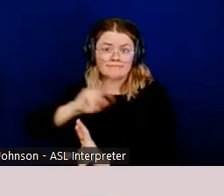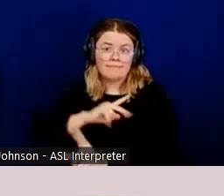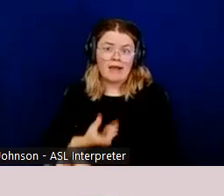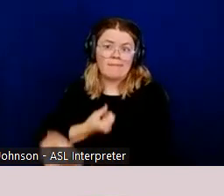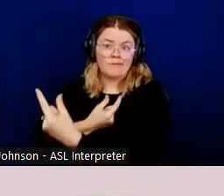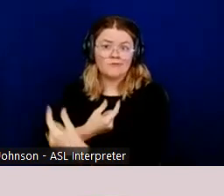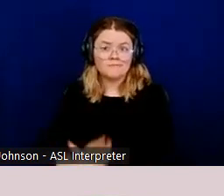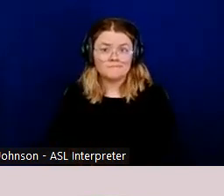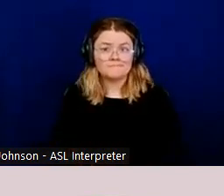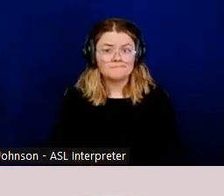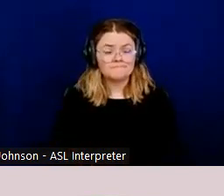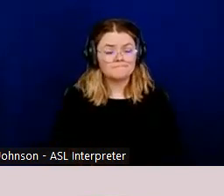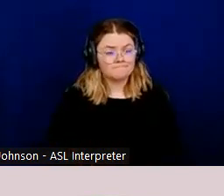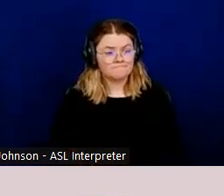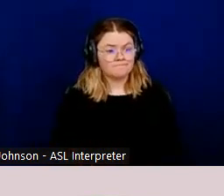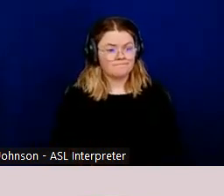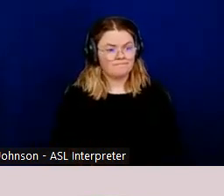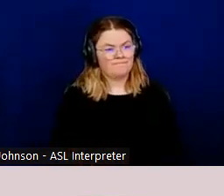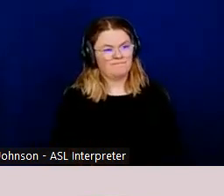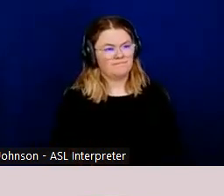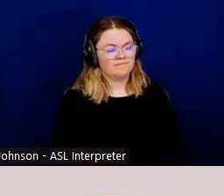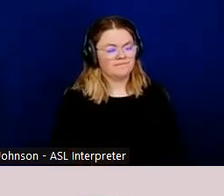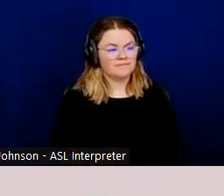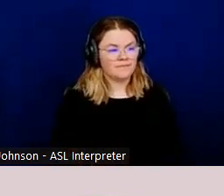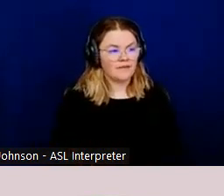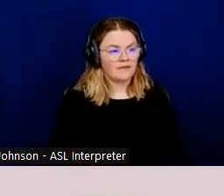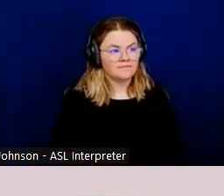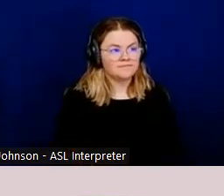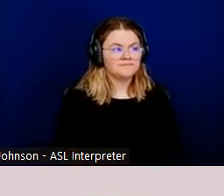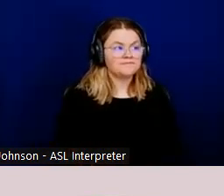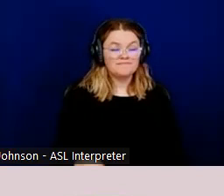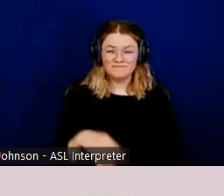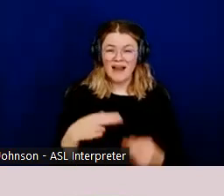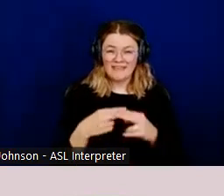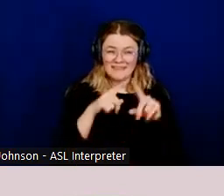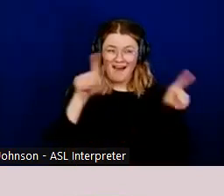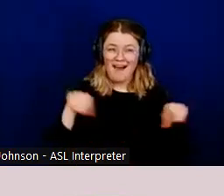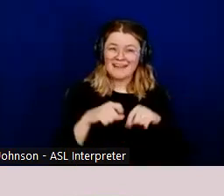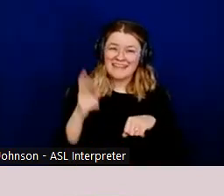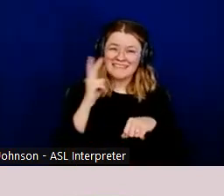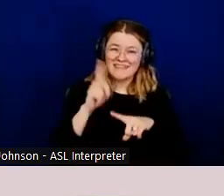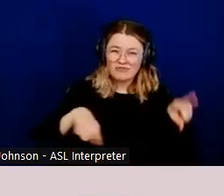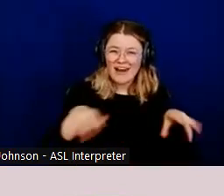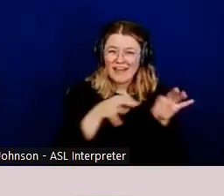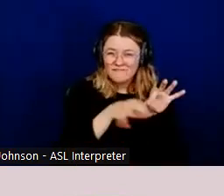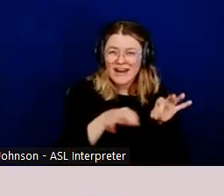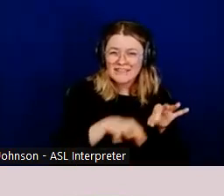On the screen, we'll see questions and phrases we often hear in our society about